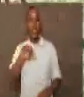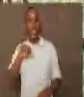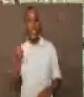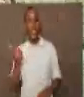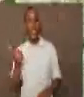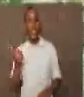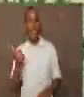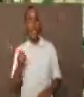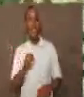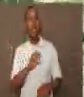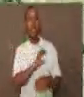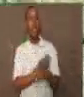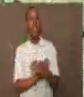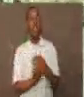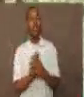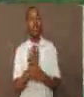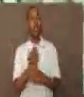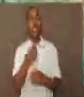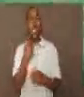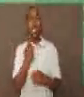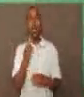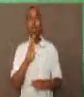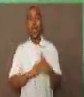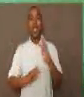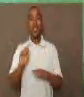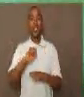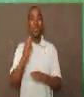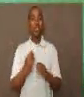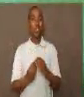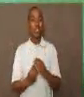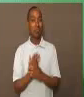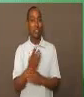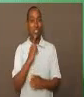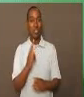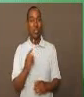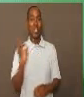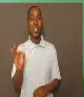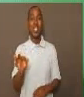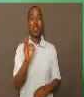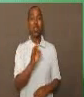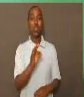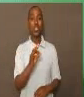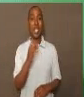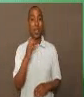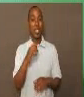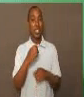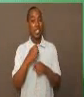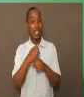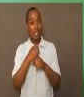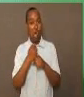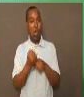that are a result of biotechnology. Plants like sugarcane